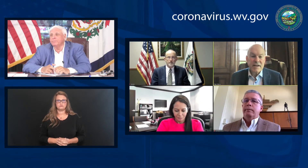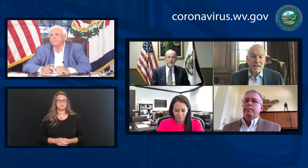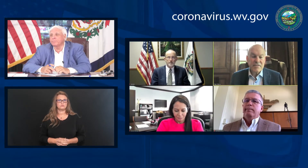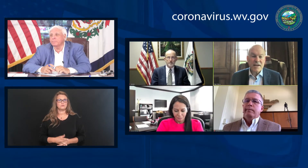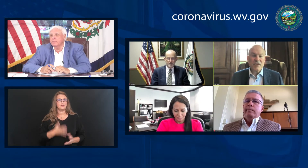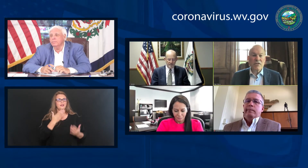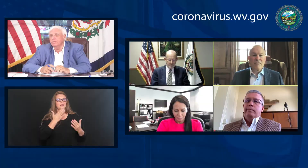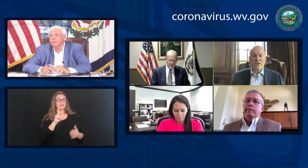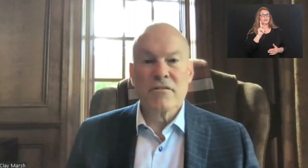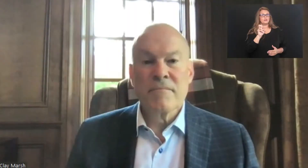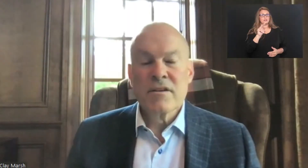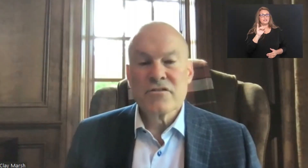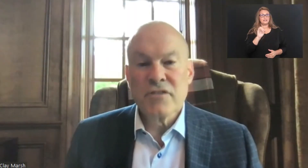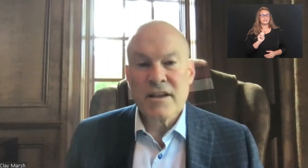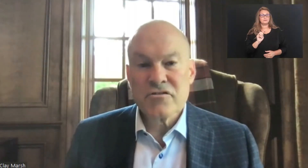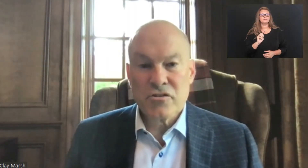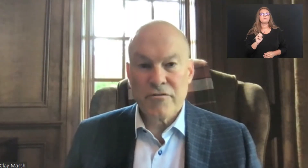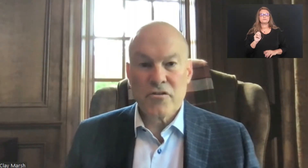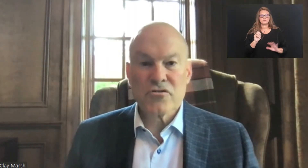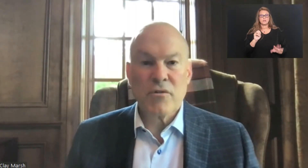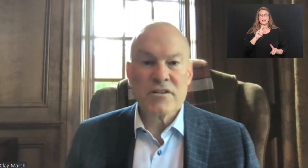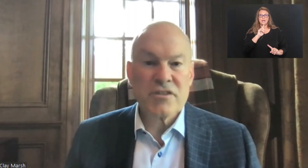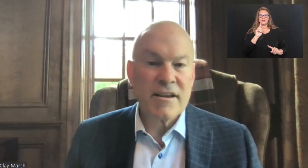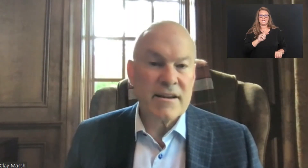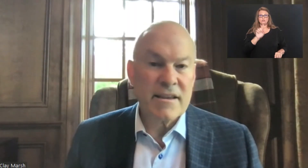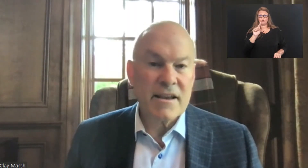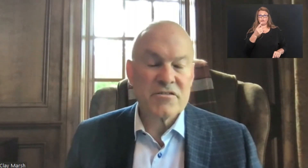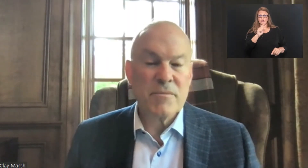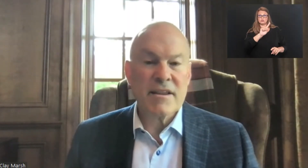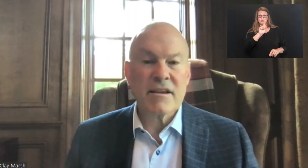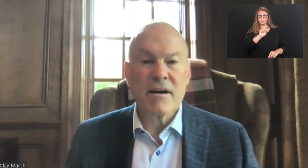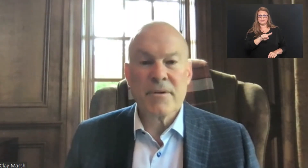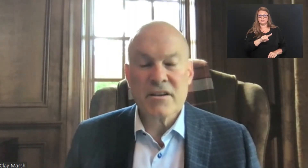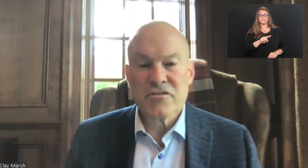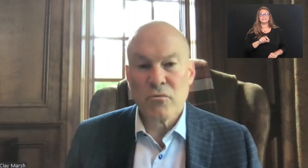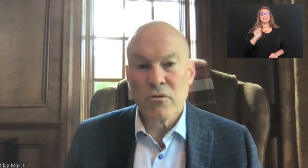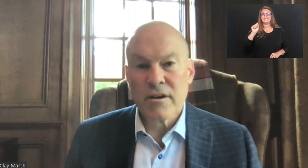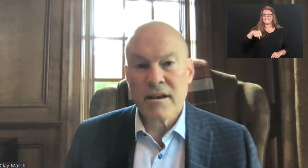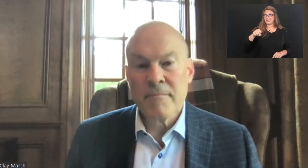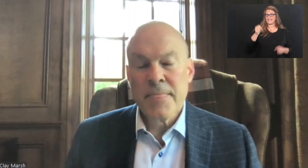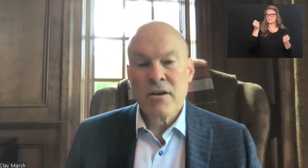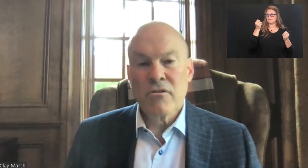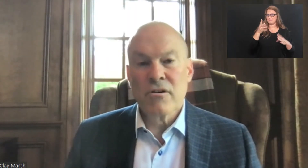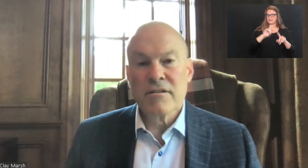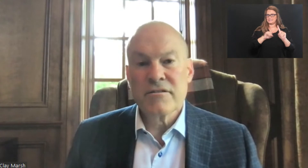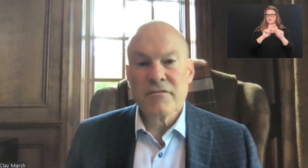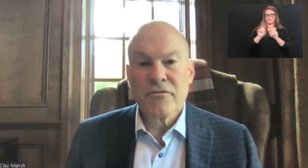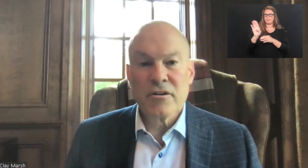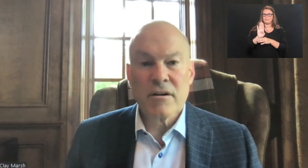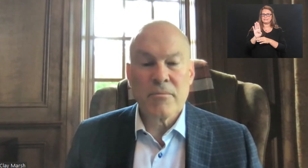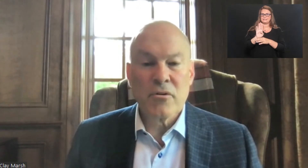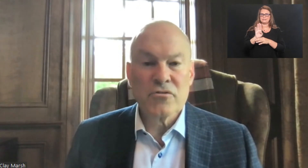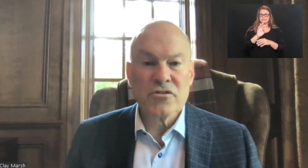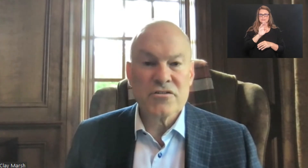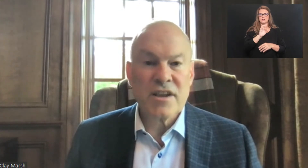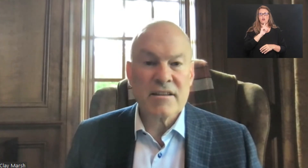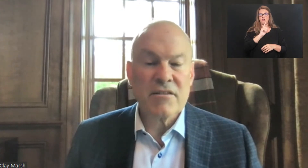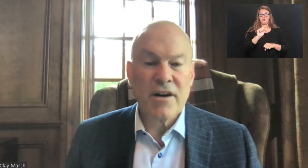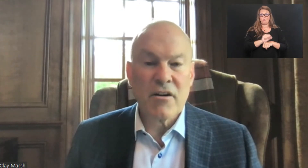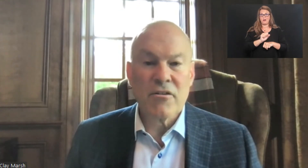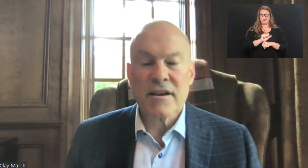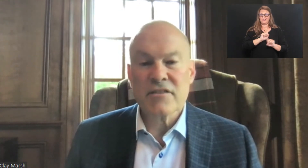you, Kenny, and thank you, Governor. So to answer your first question, Kenny, yes, many companies are working on different